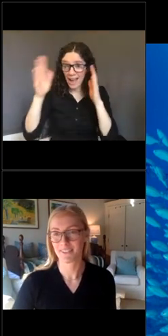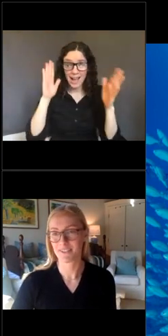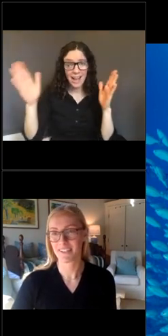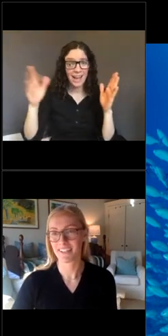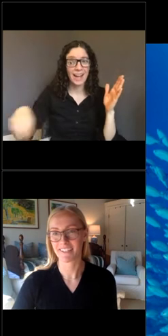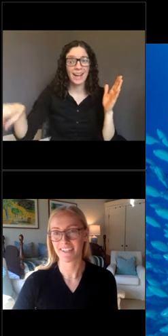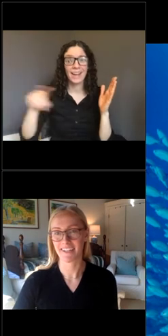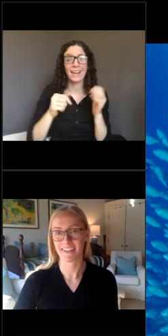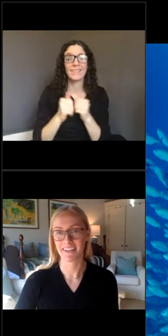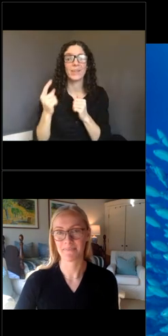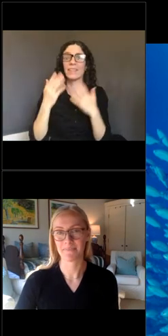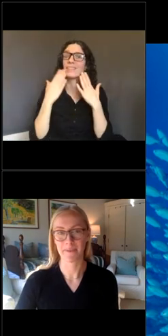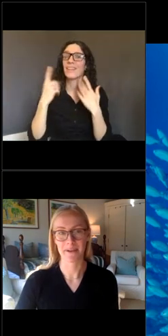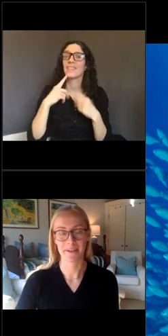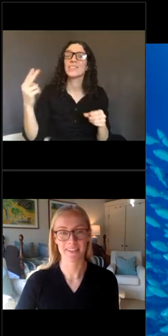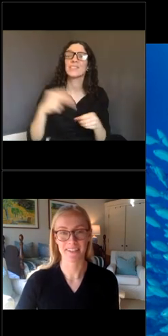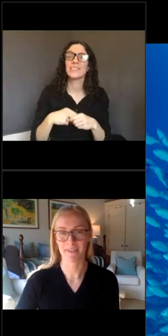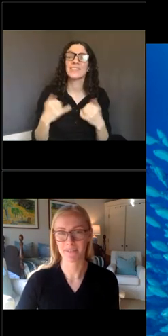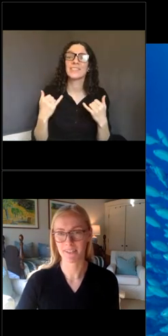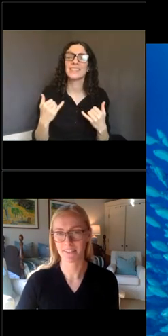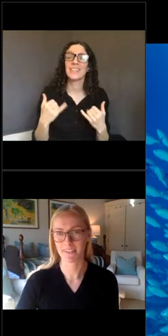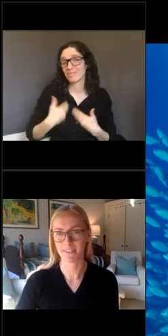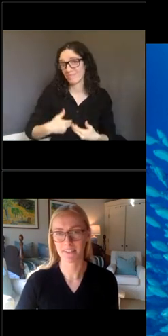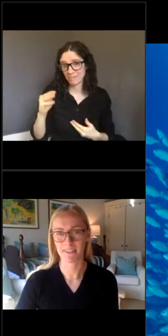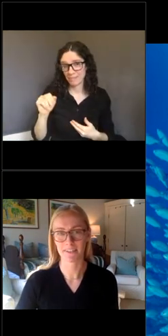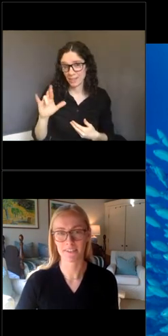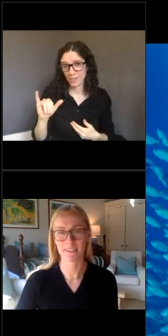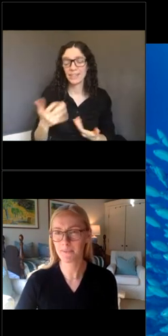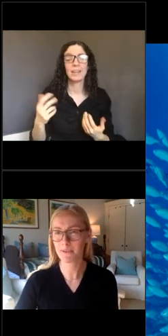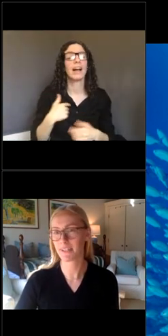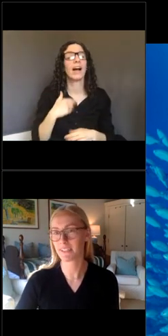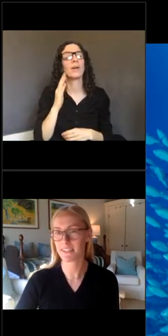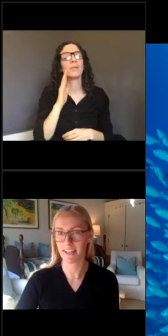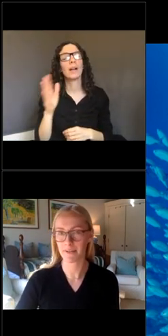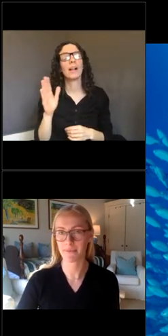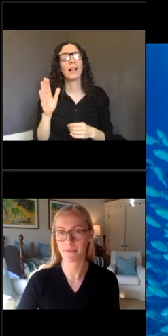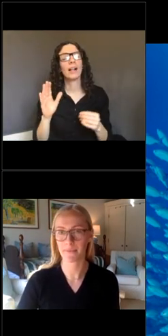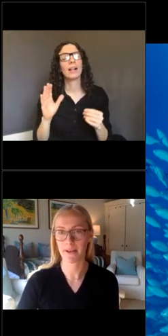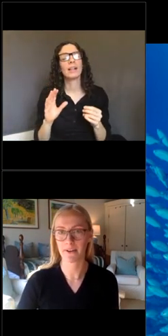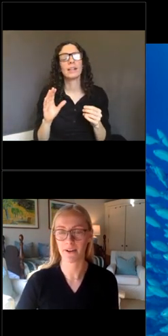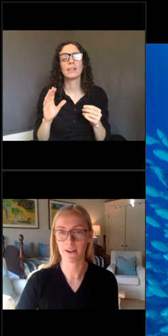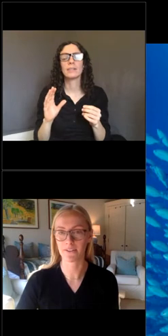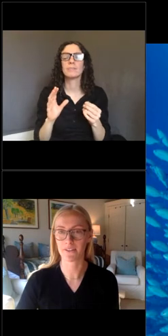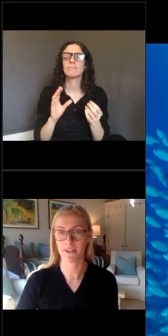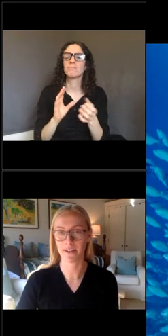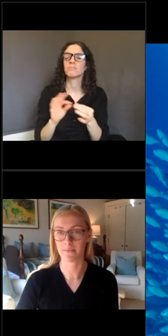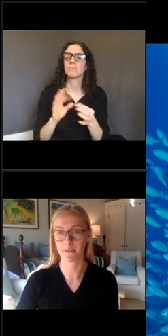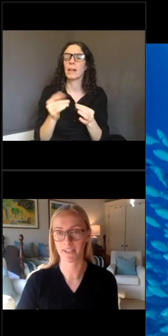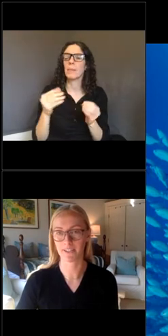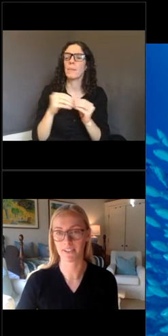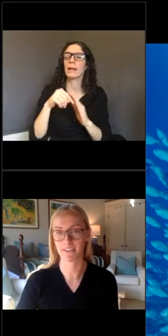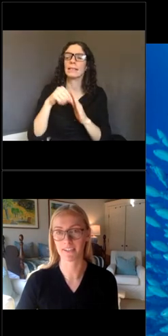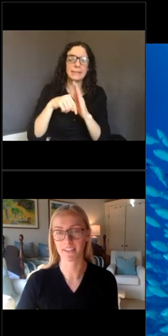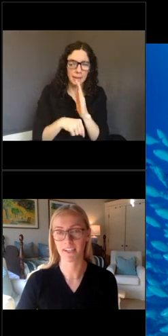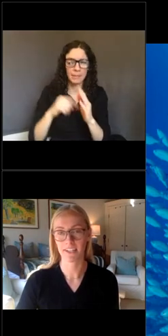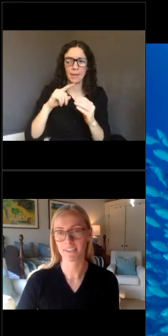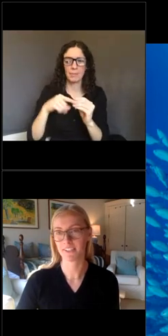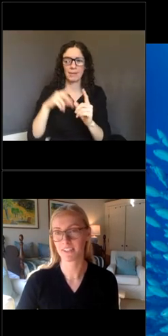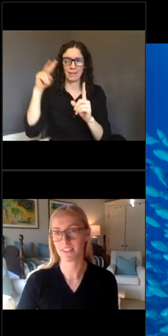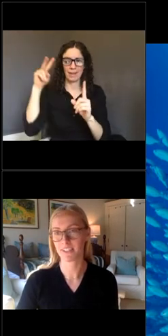thanks for joining today. I'm Mary, and I'm gonna talk a little more in depth about on-the-ground